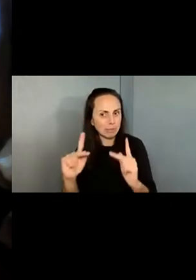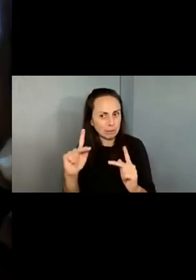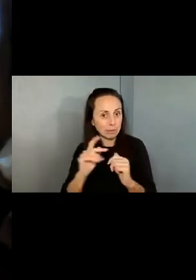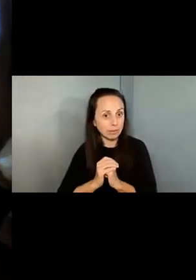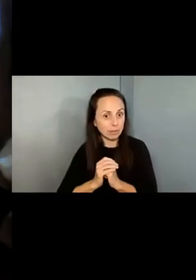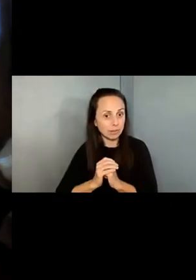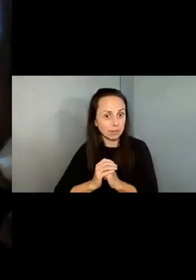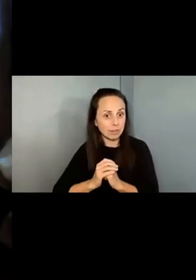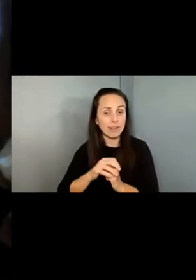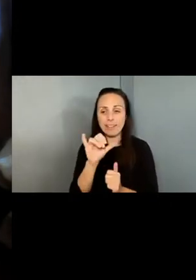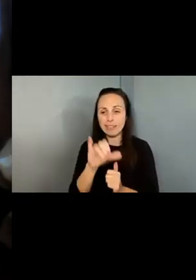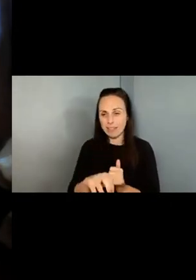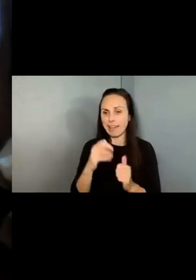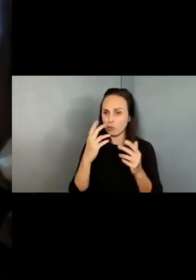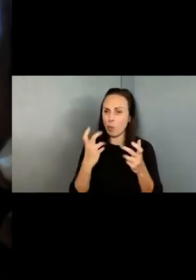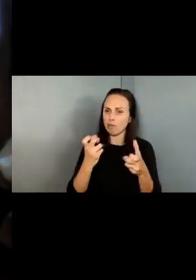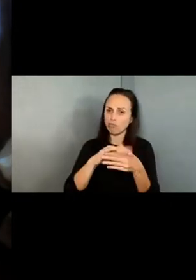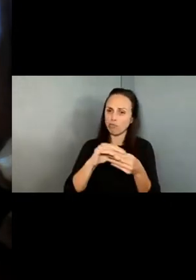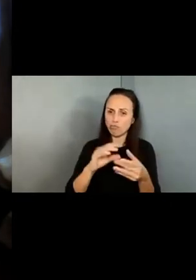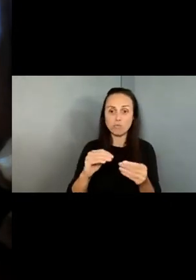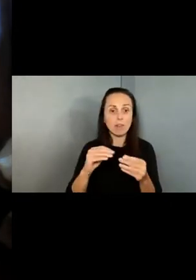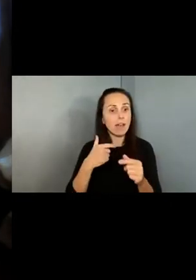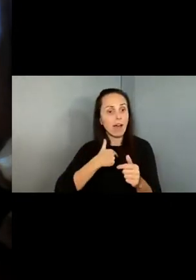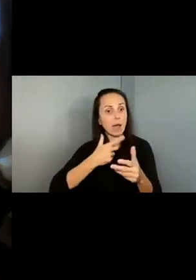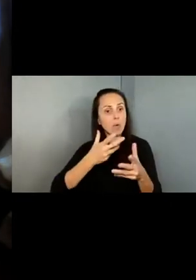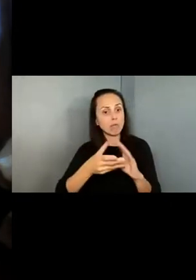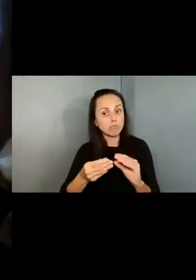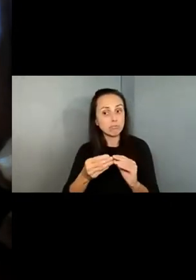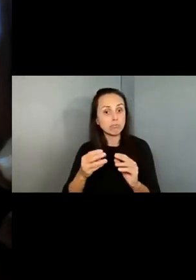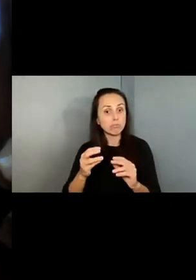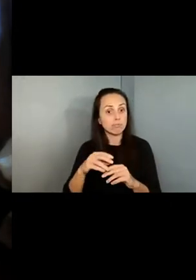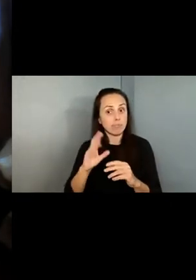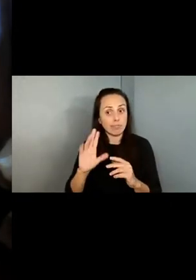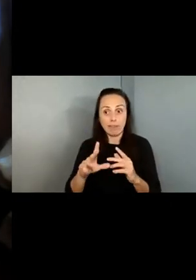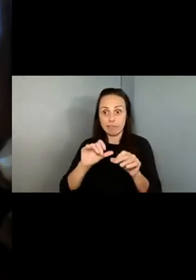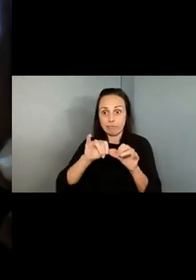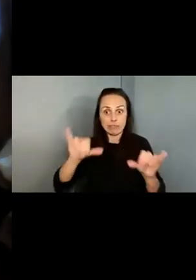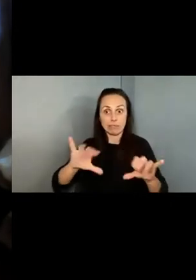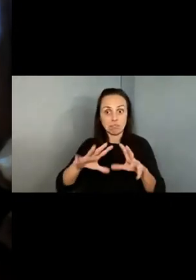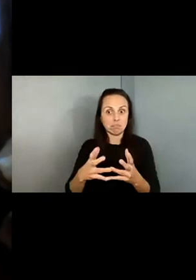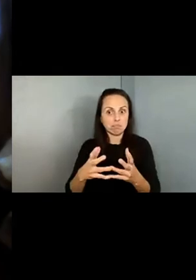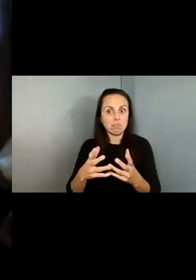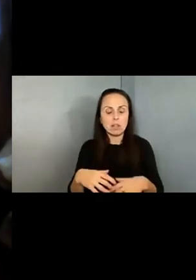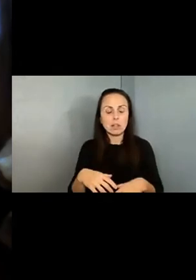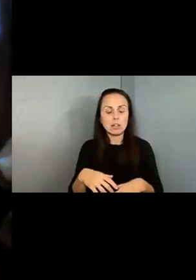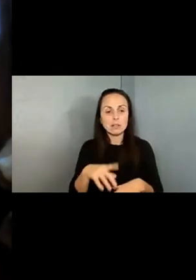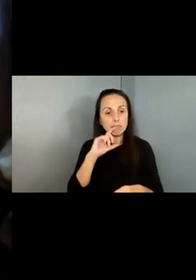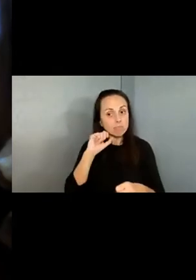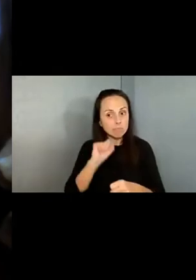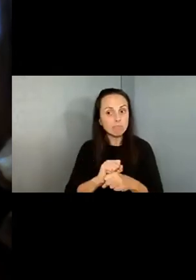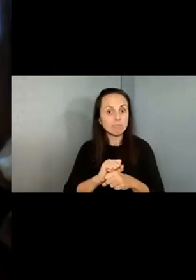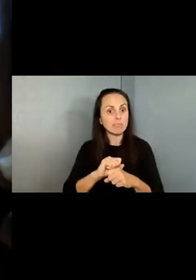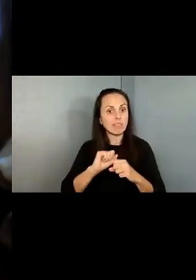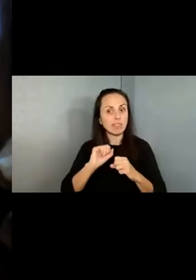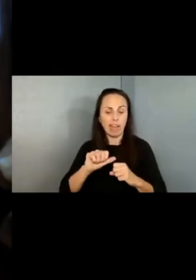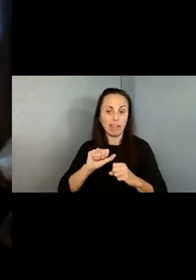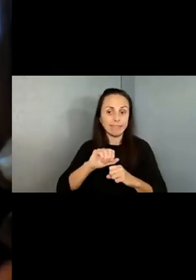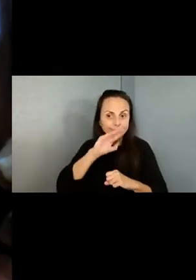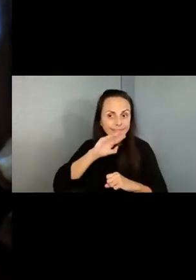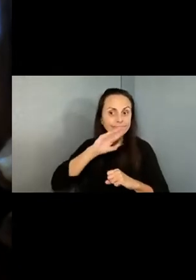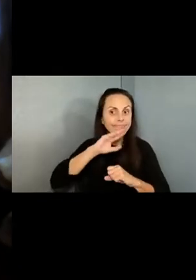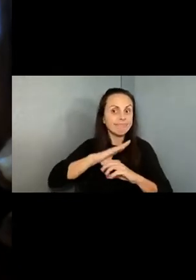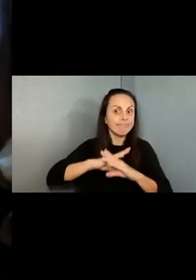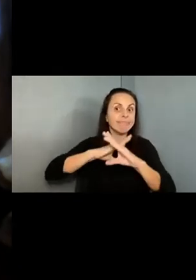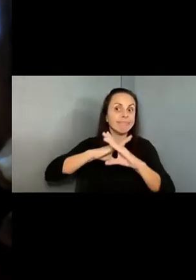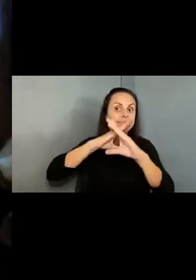so that's what I want to talk about. I want to talk about the pipeline, or more accurately, the obstacle course where the pipeline